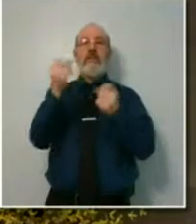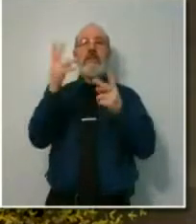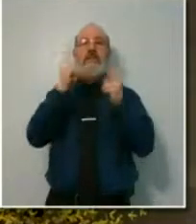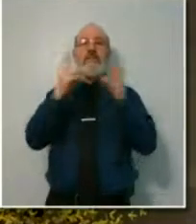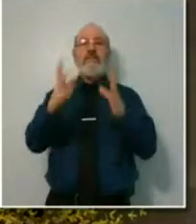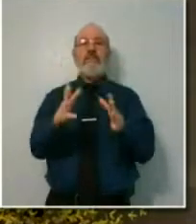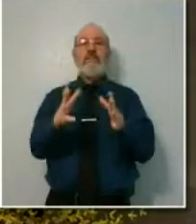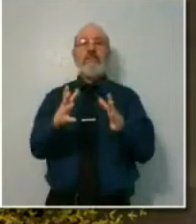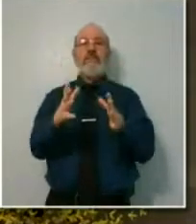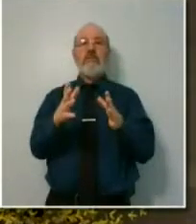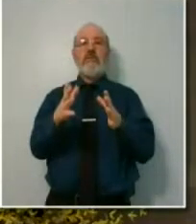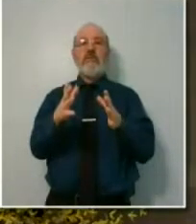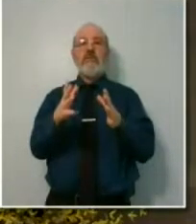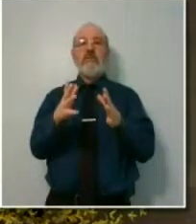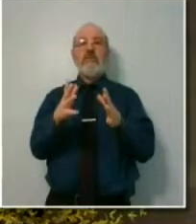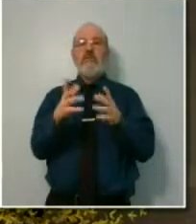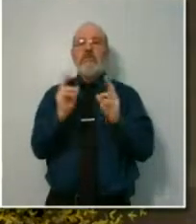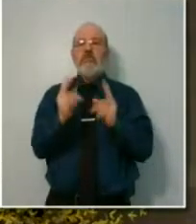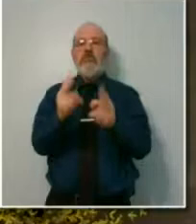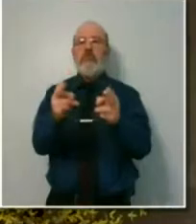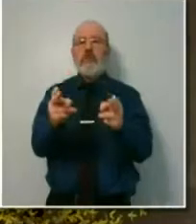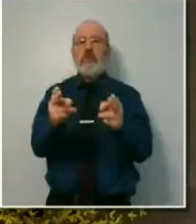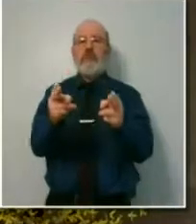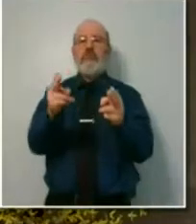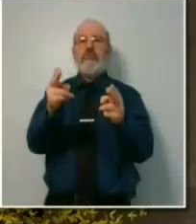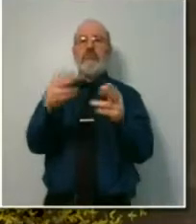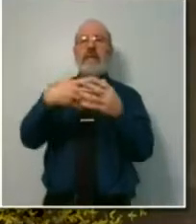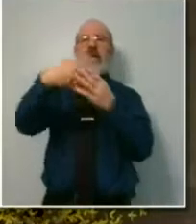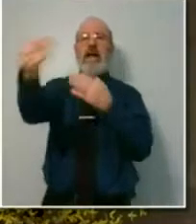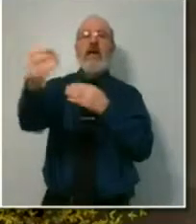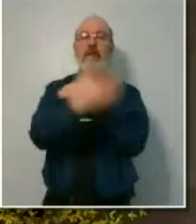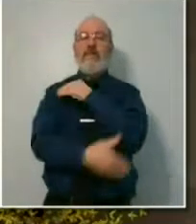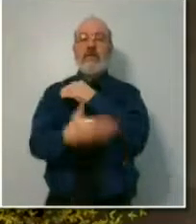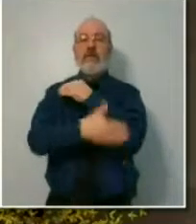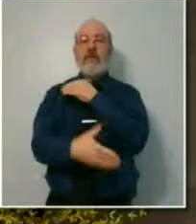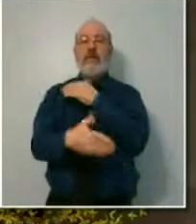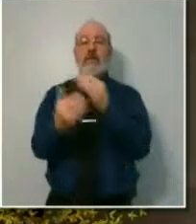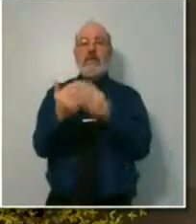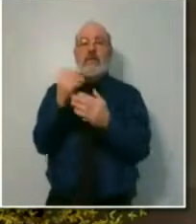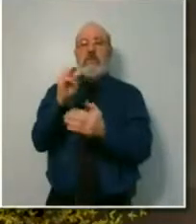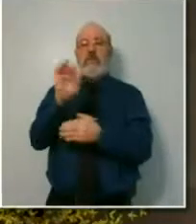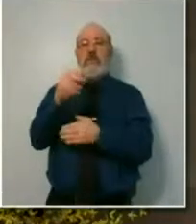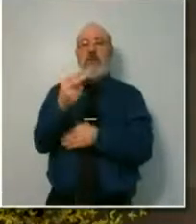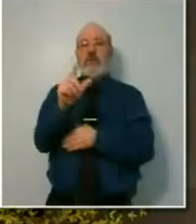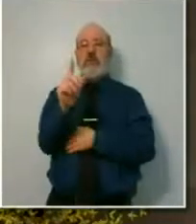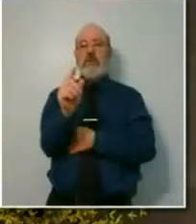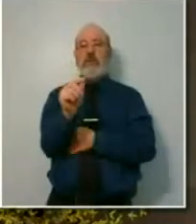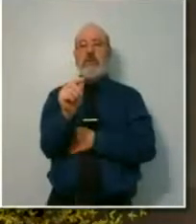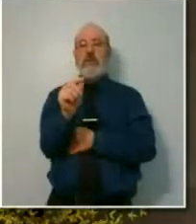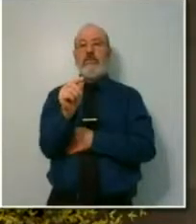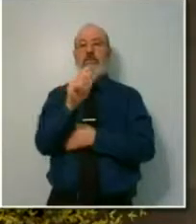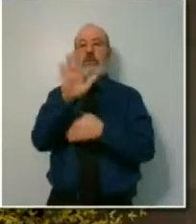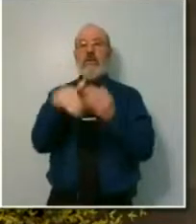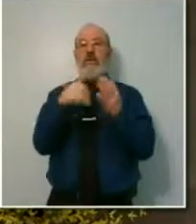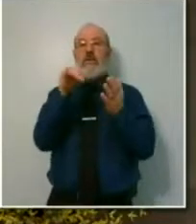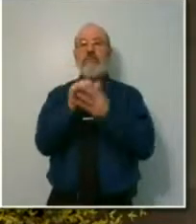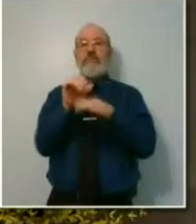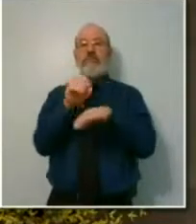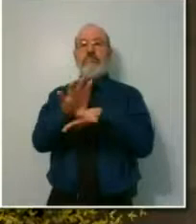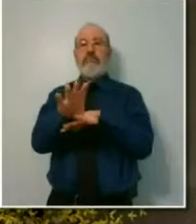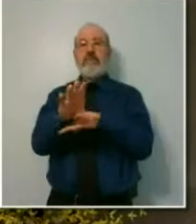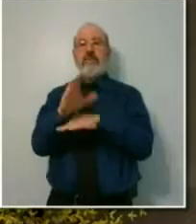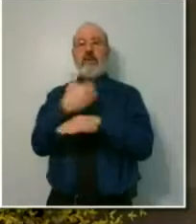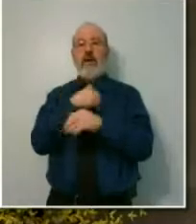tourists scrambling to get out of the country by March the 20th. Well, all of that affected our